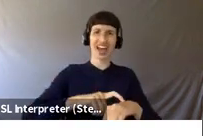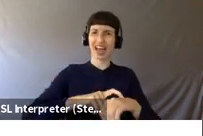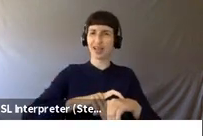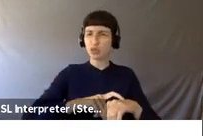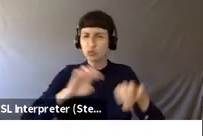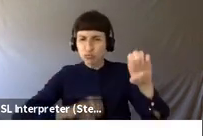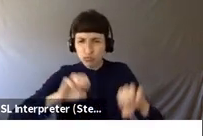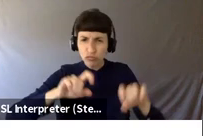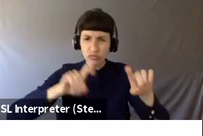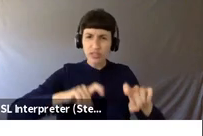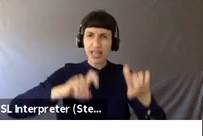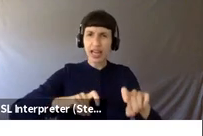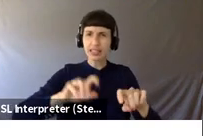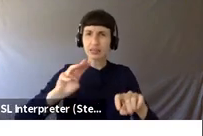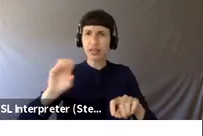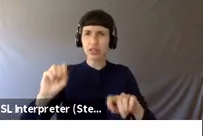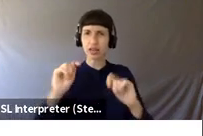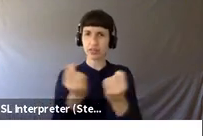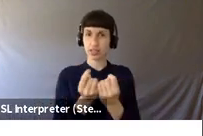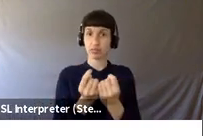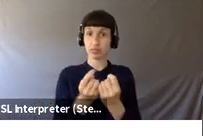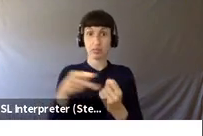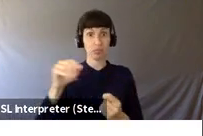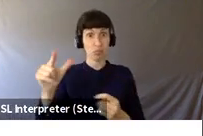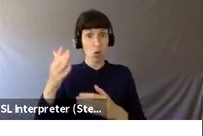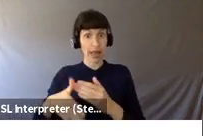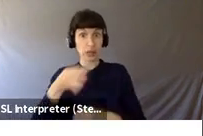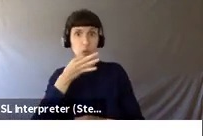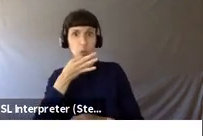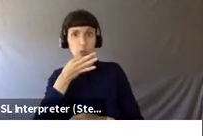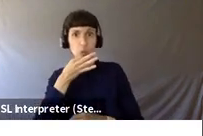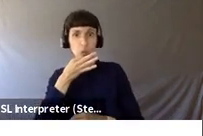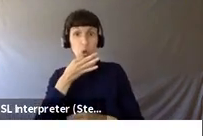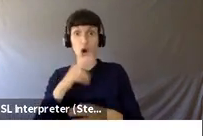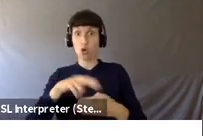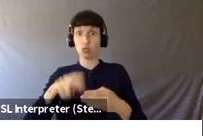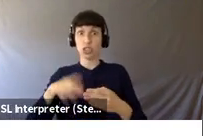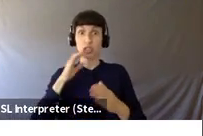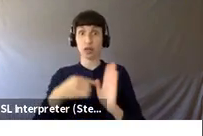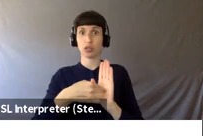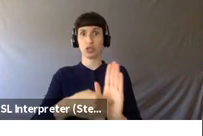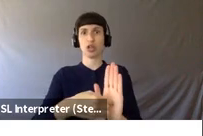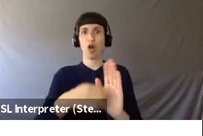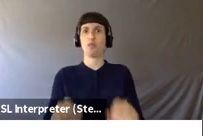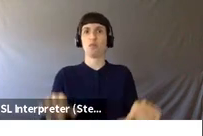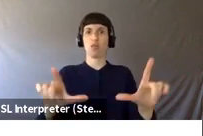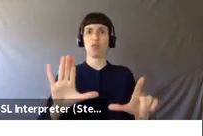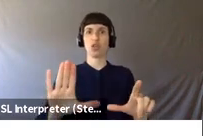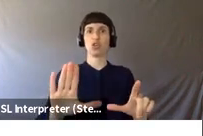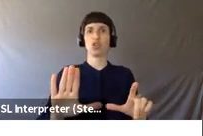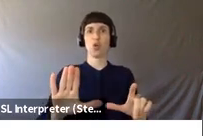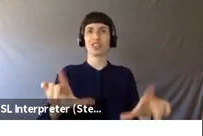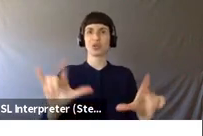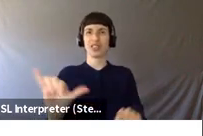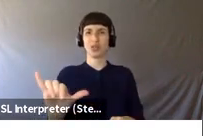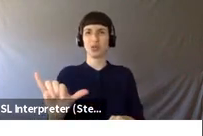here in a short moment, I will share the results with everyone. You'll see them on your screen as well. We have about 72% of